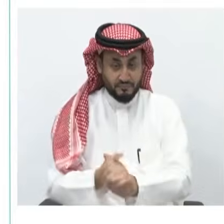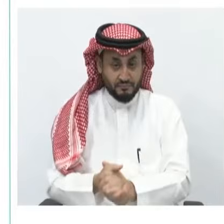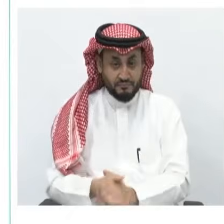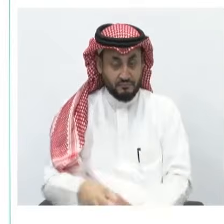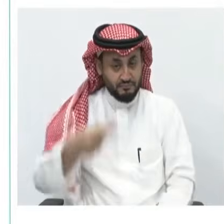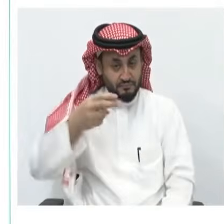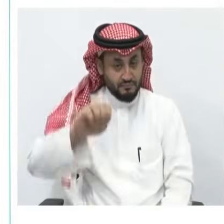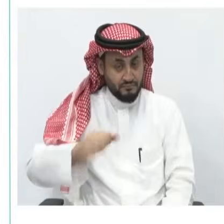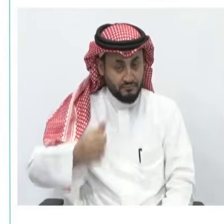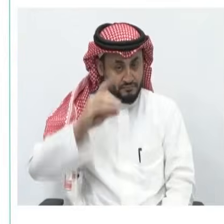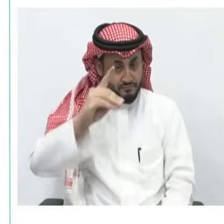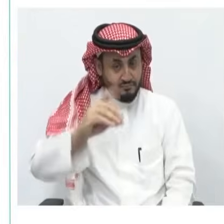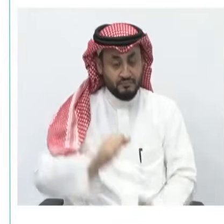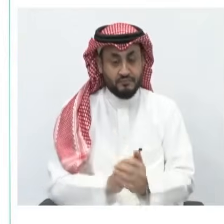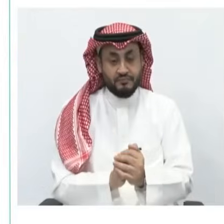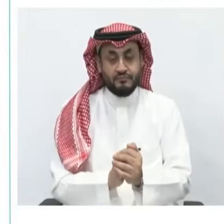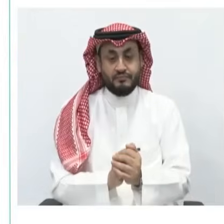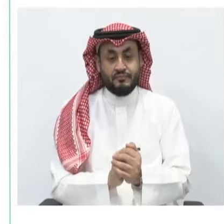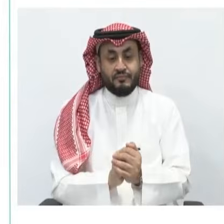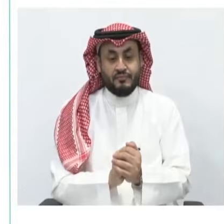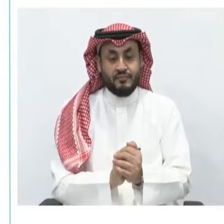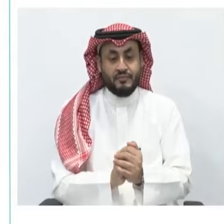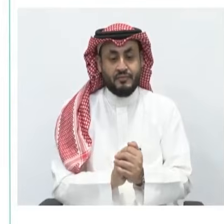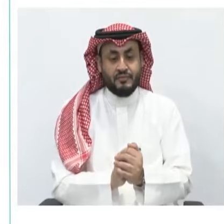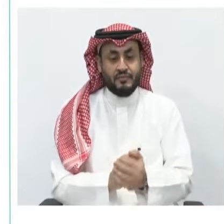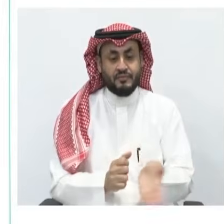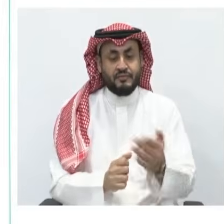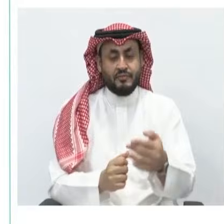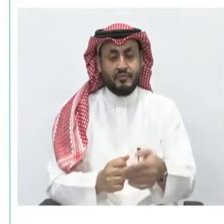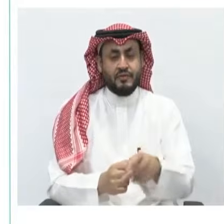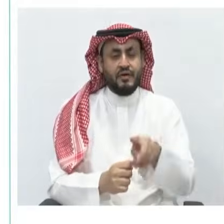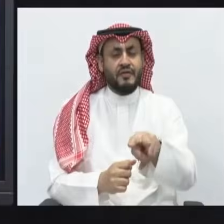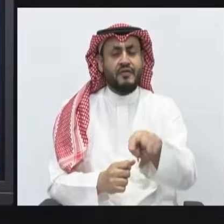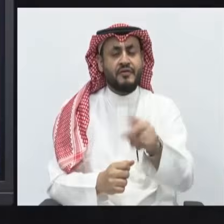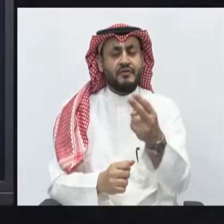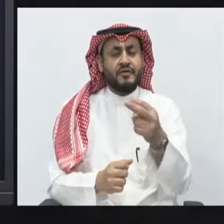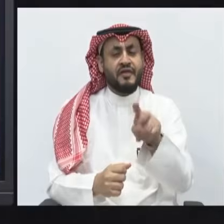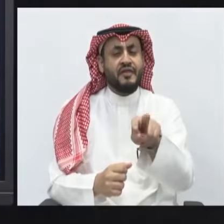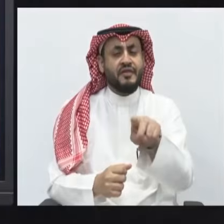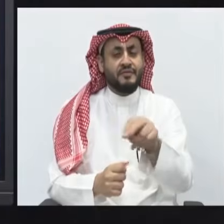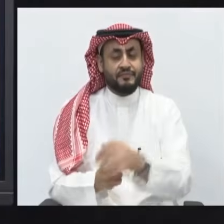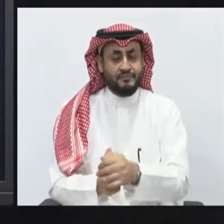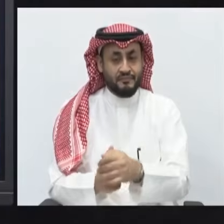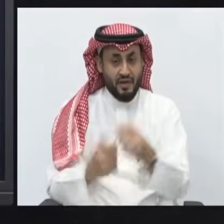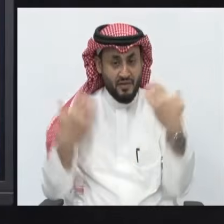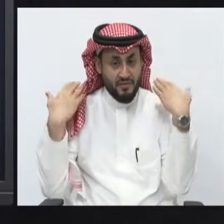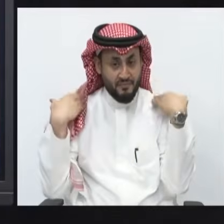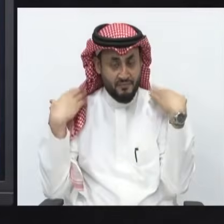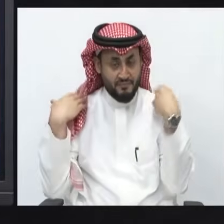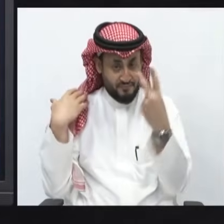this is a head. Yes, that's right. Okay. What about these? What